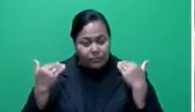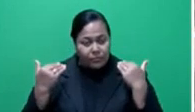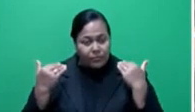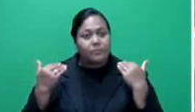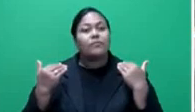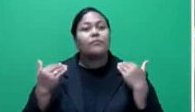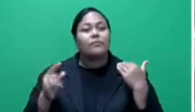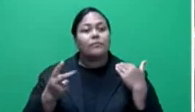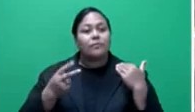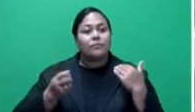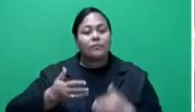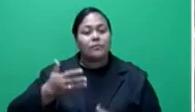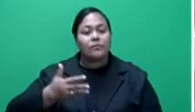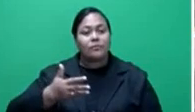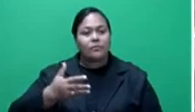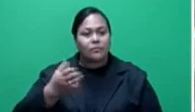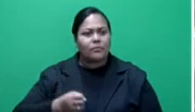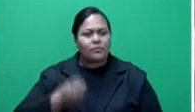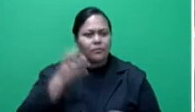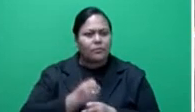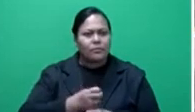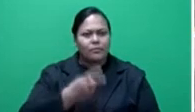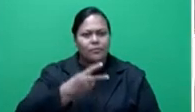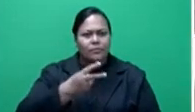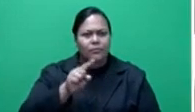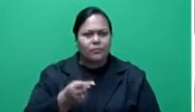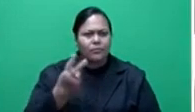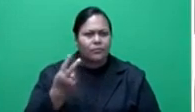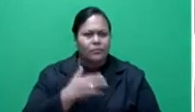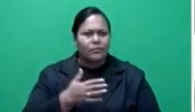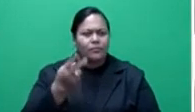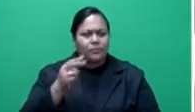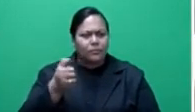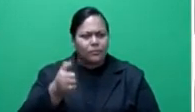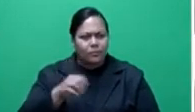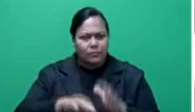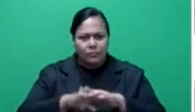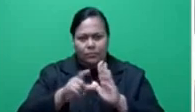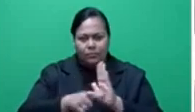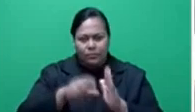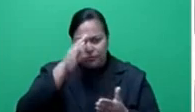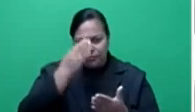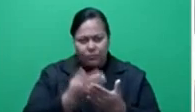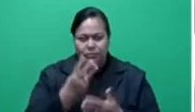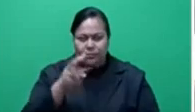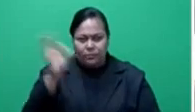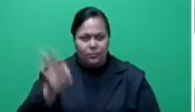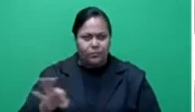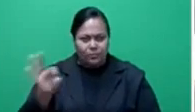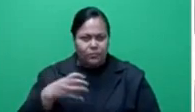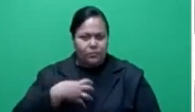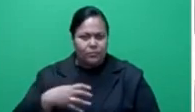in 2019 there were a total of 12,226 equivalent full-time students, a 3% increase in comparison to